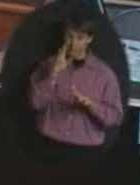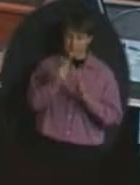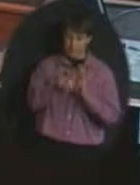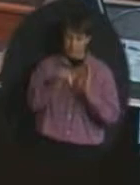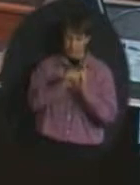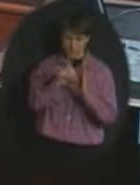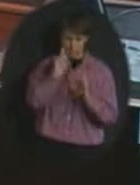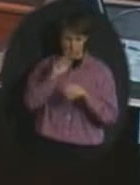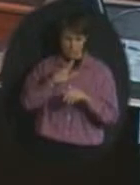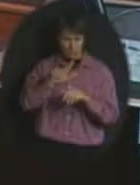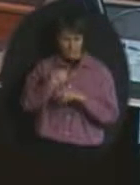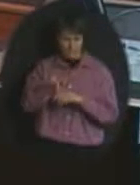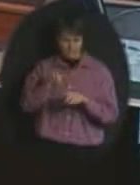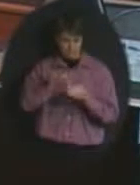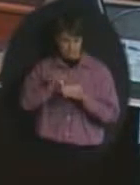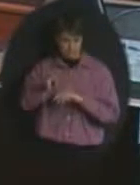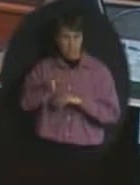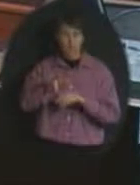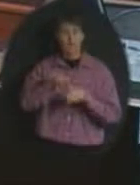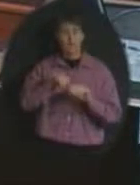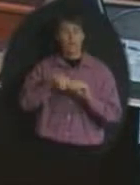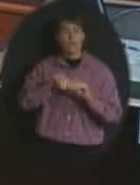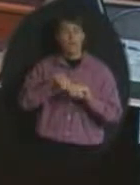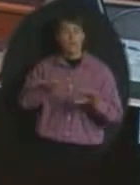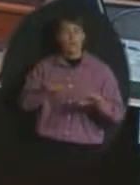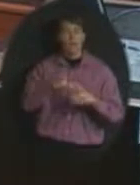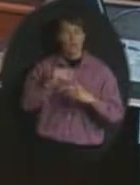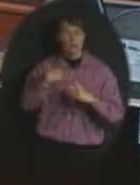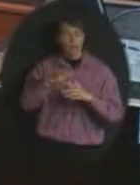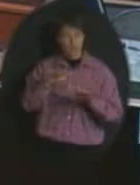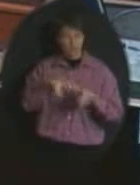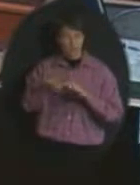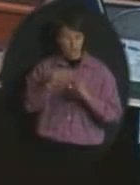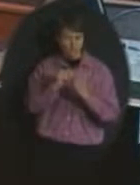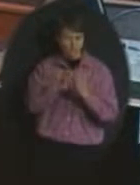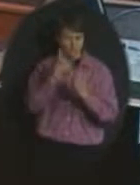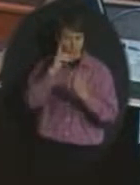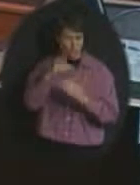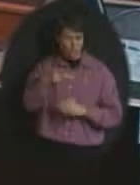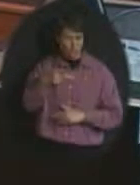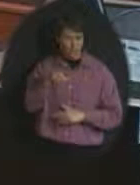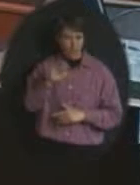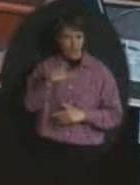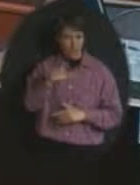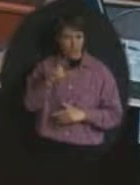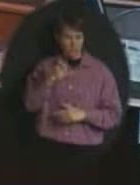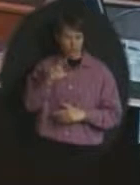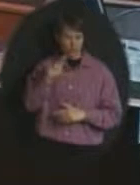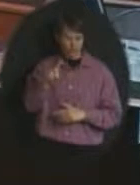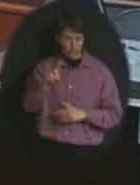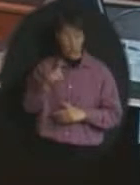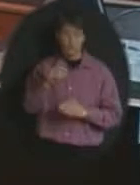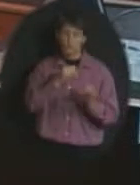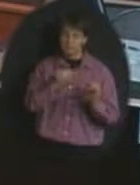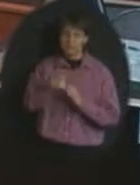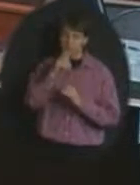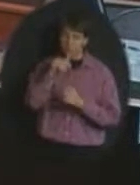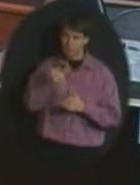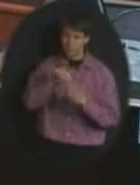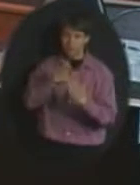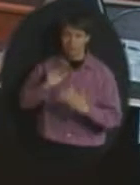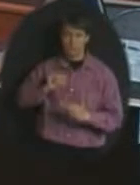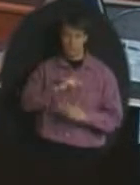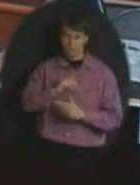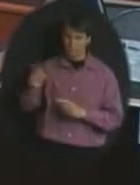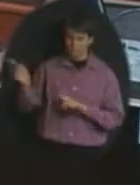for broadcast on the district's educational access channel and audiotape recorded as a matter of public record. Individuals addressing the board should come